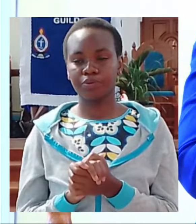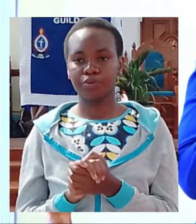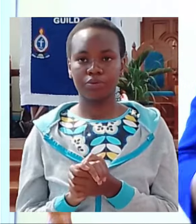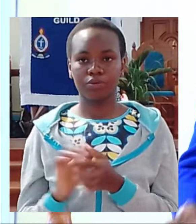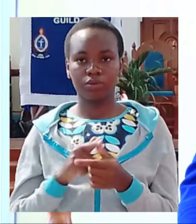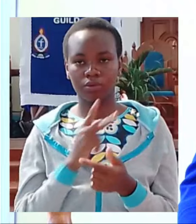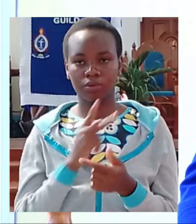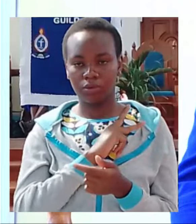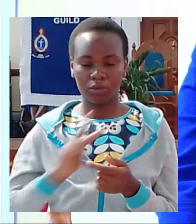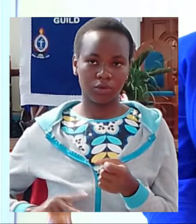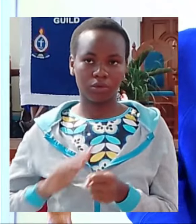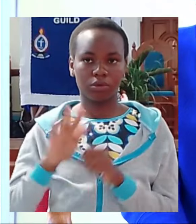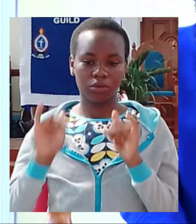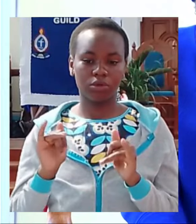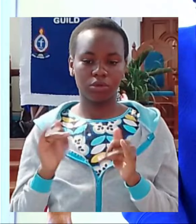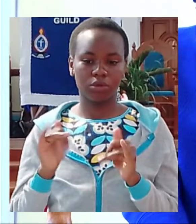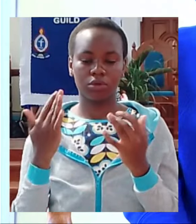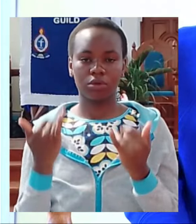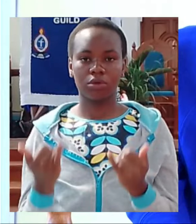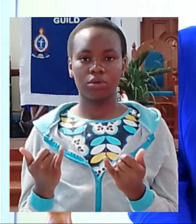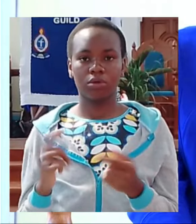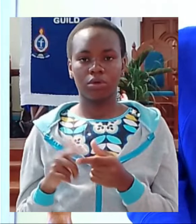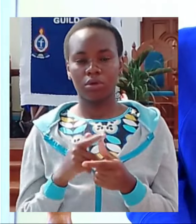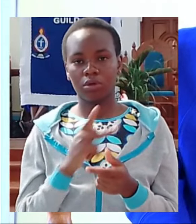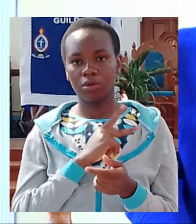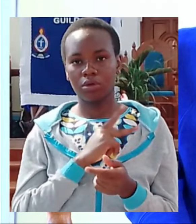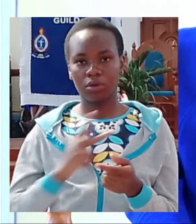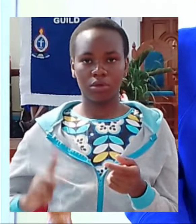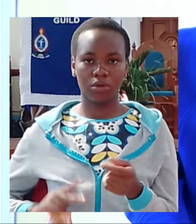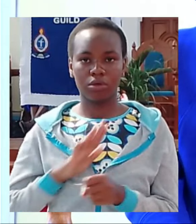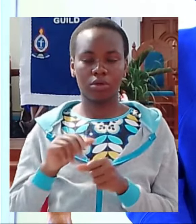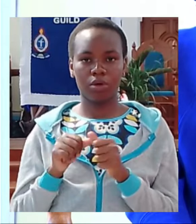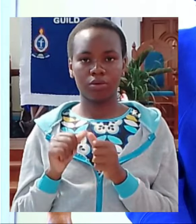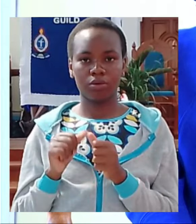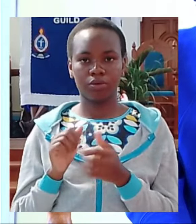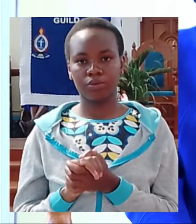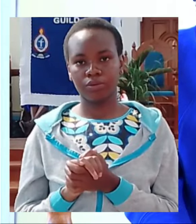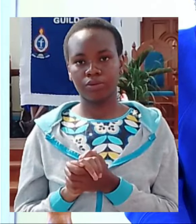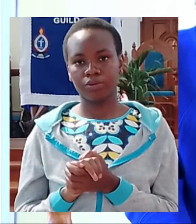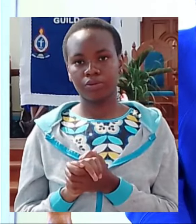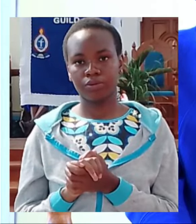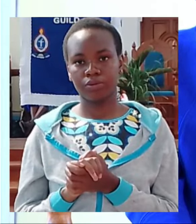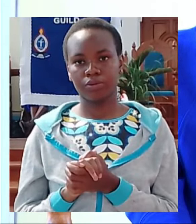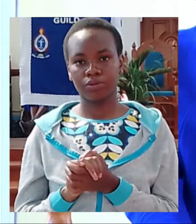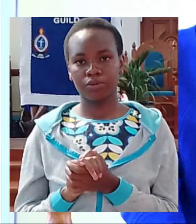The kingdom that we are living in and the kingdom that we are being told about